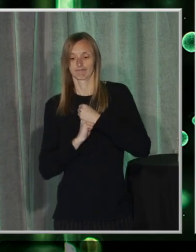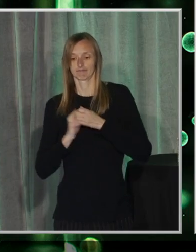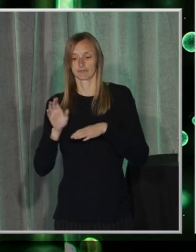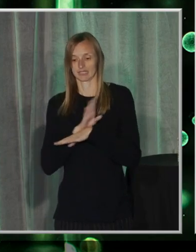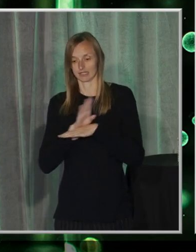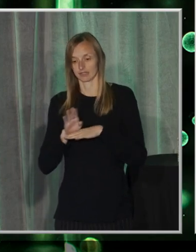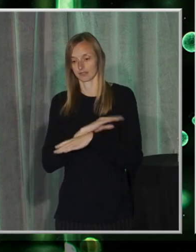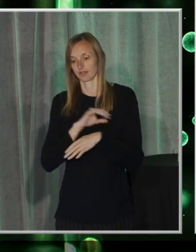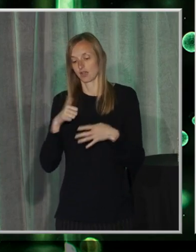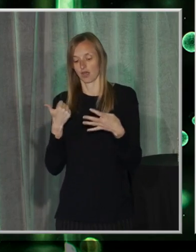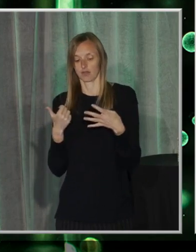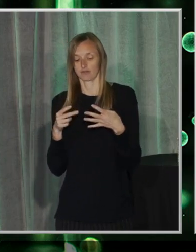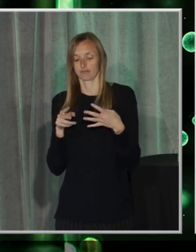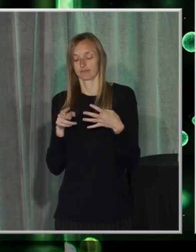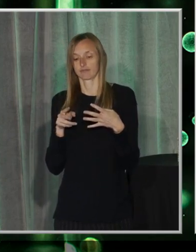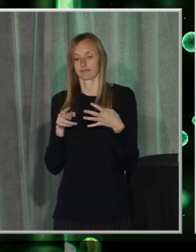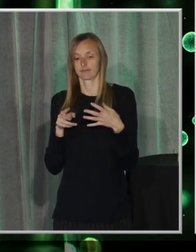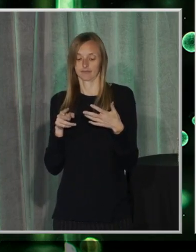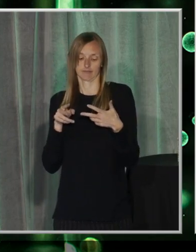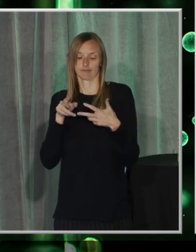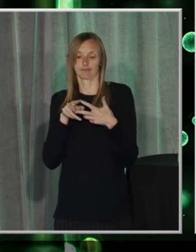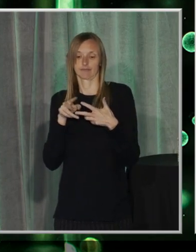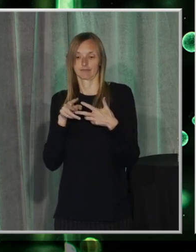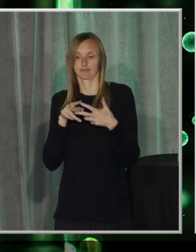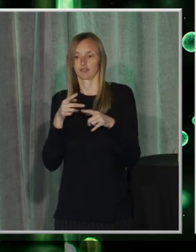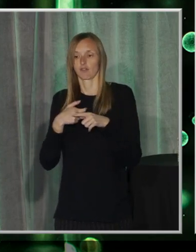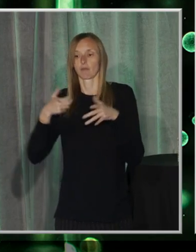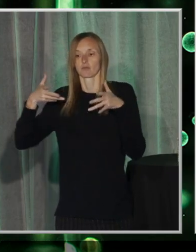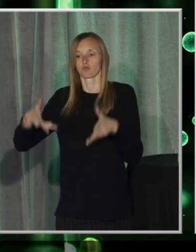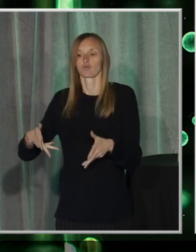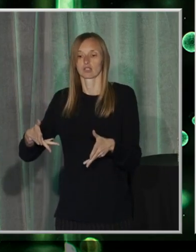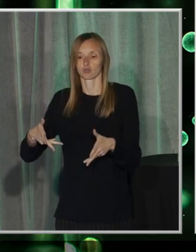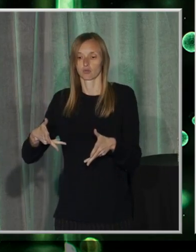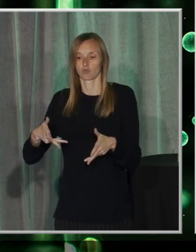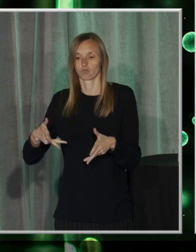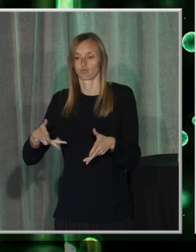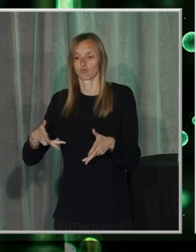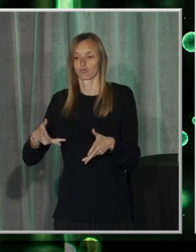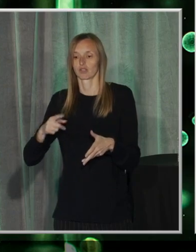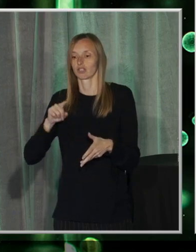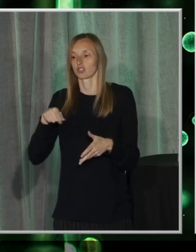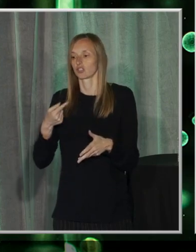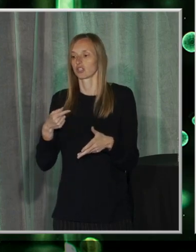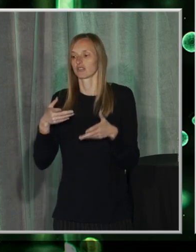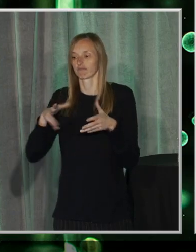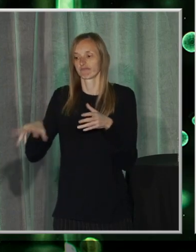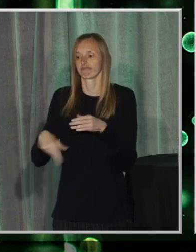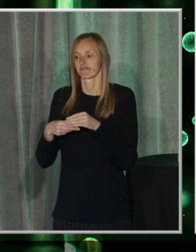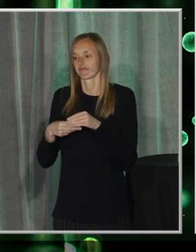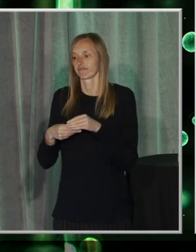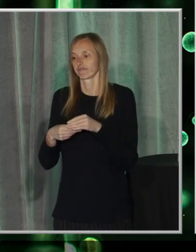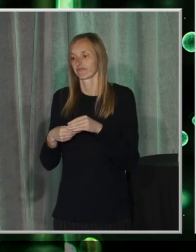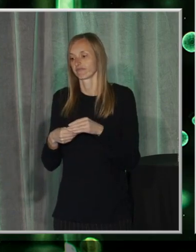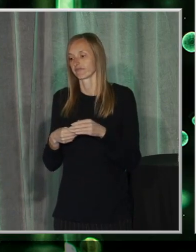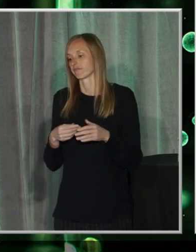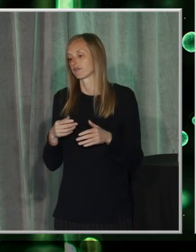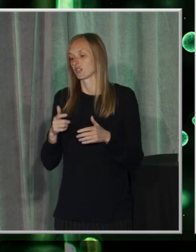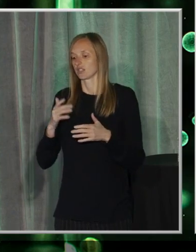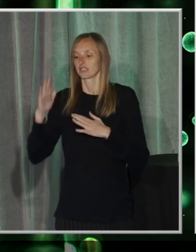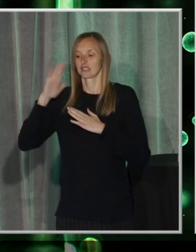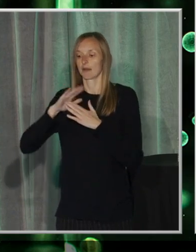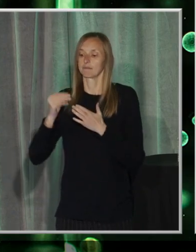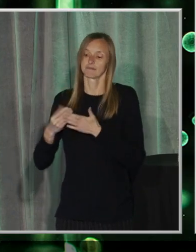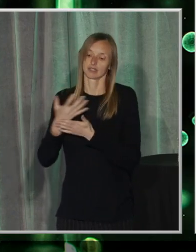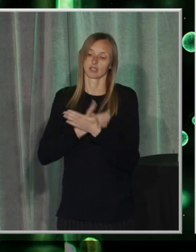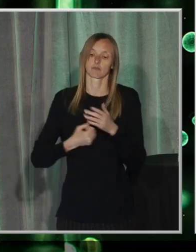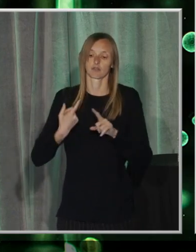the other two will come from the residual waste. Those are just residues. So the main income will come